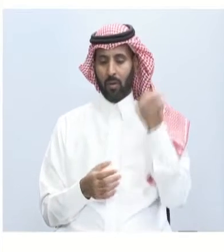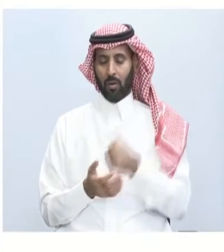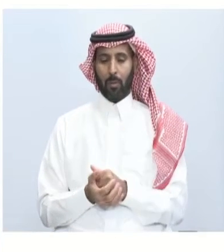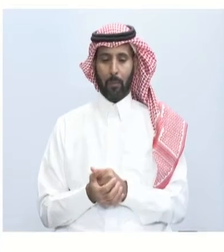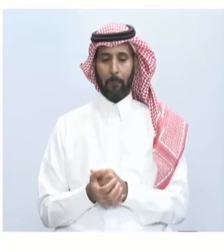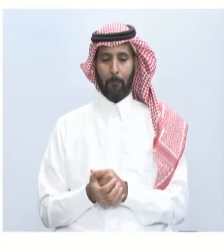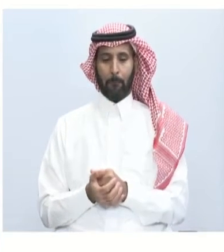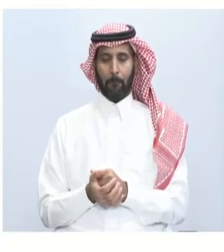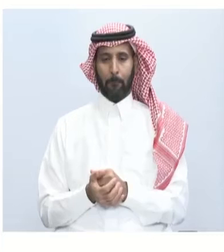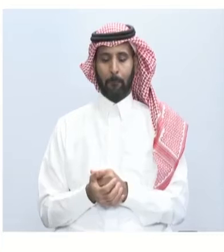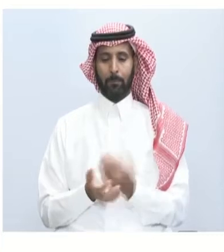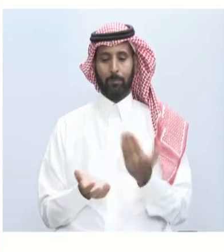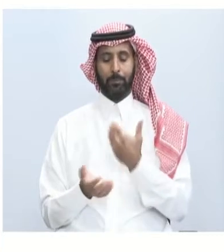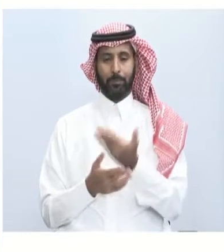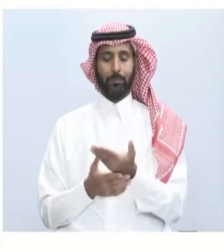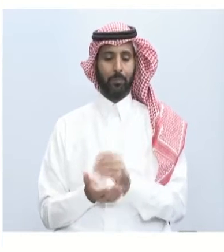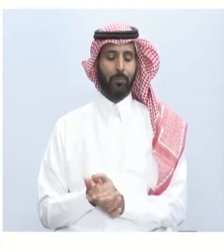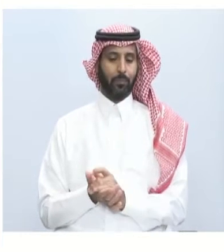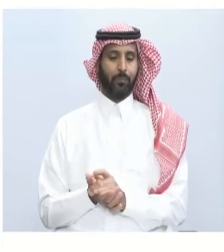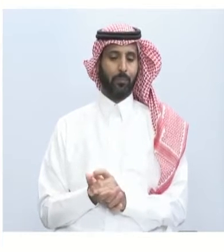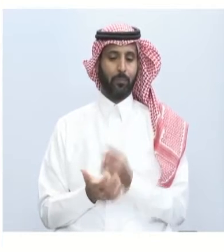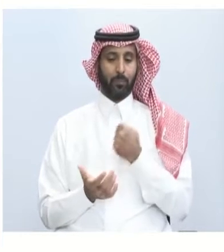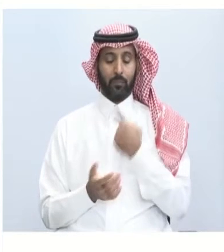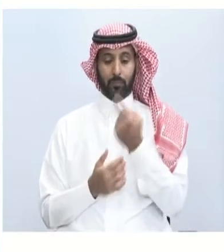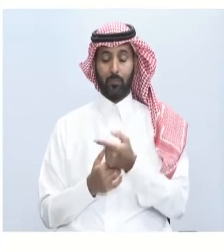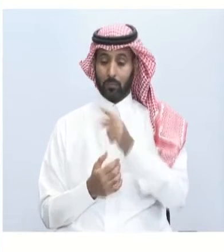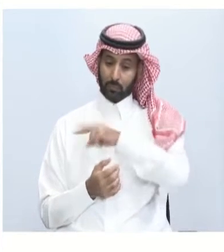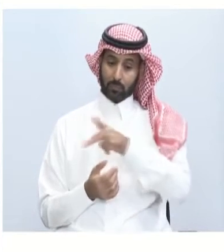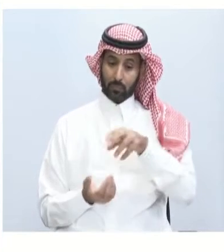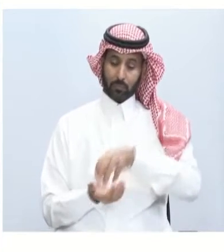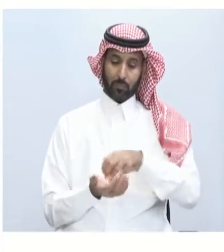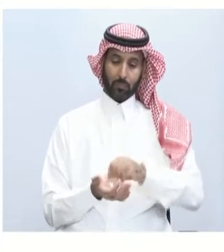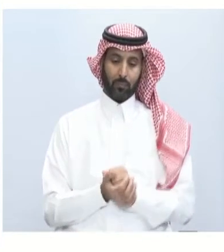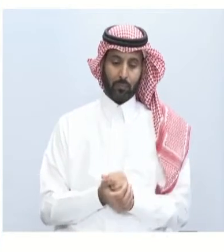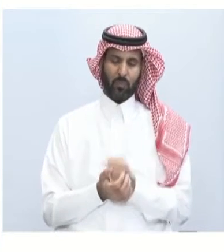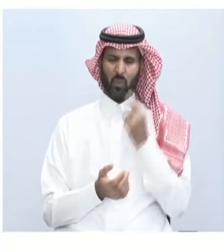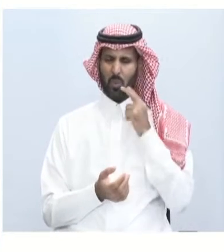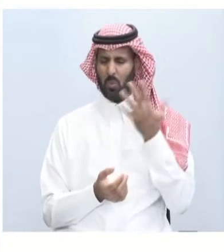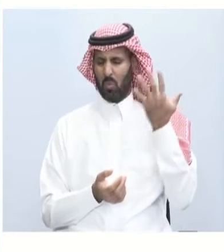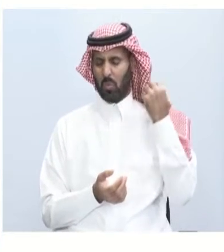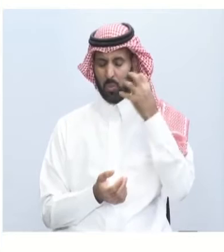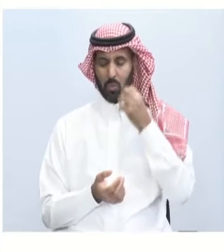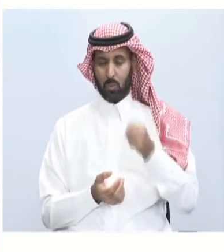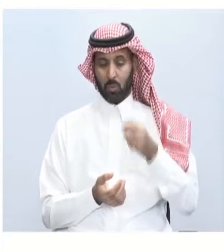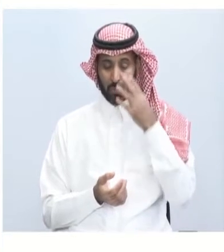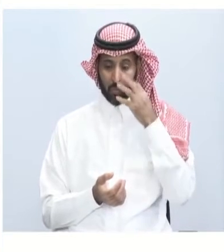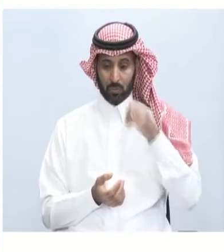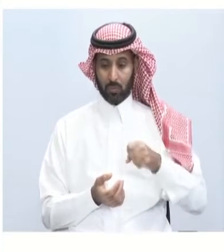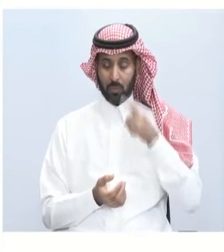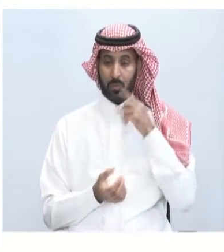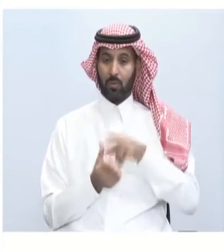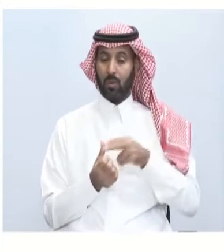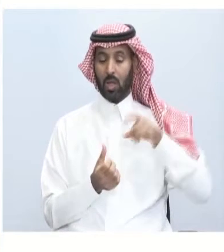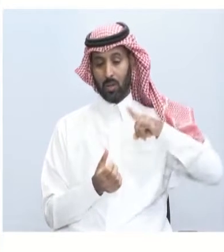these objects. So, as we said, we have different objects, very old one, like an airplane,